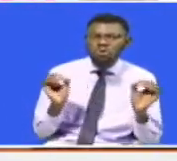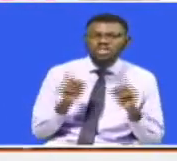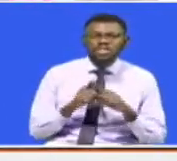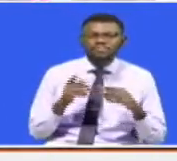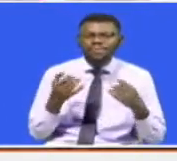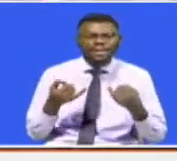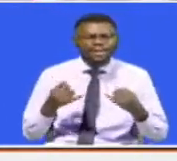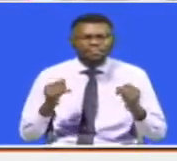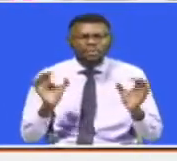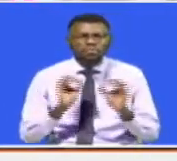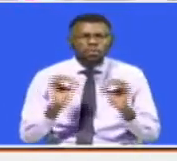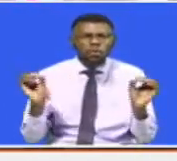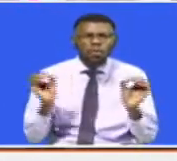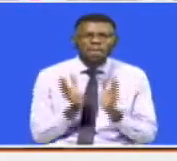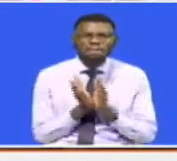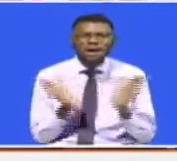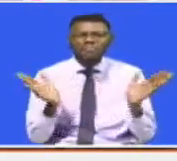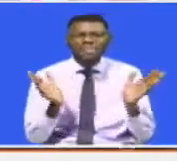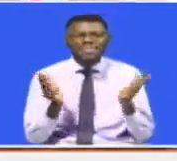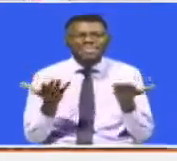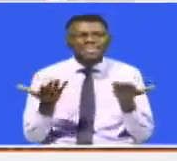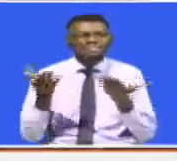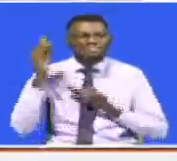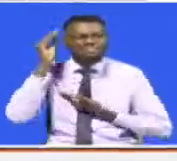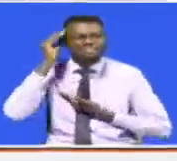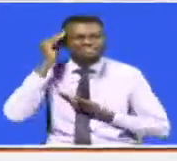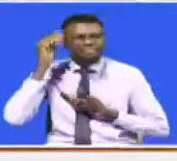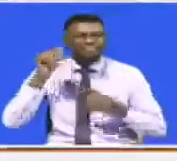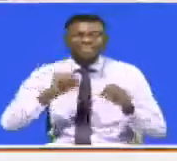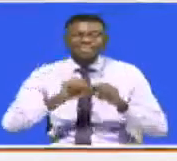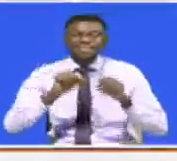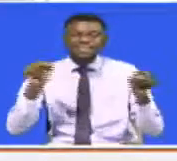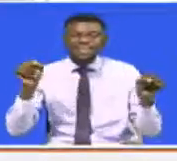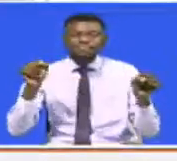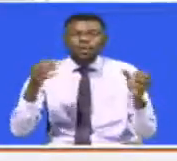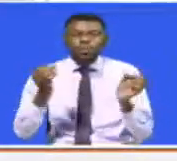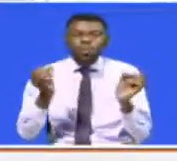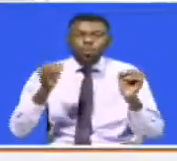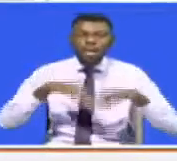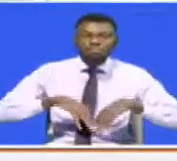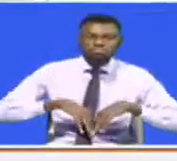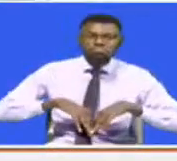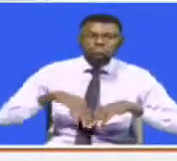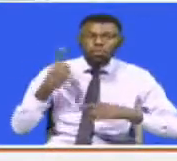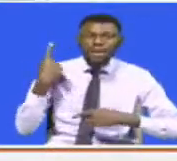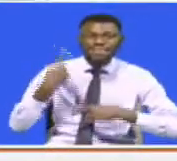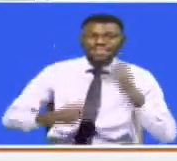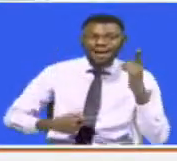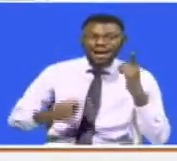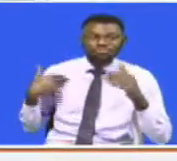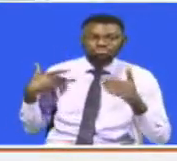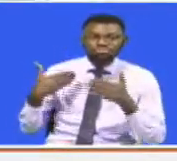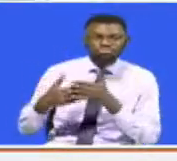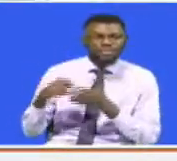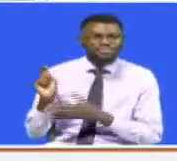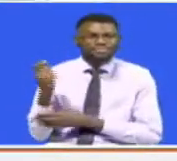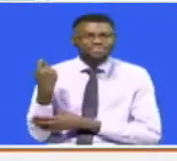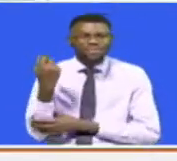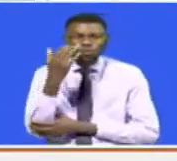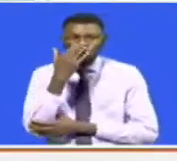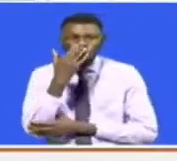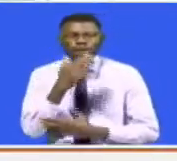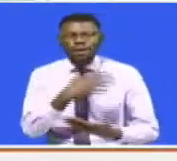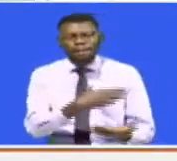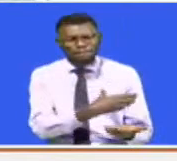unemployment, and public education system that is on the brink of collapse. 1 year after President William Ruto took power, non-governmental organization